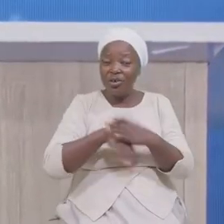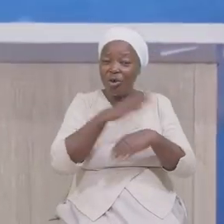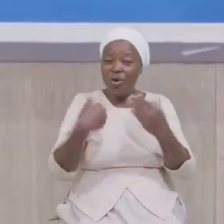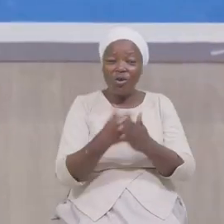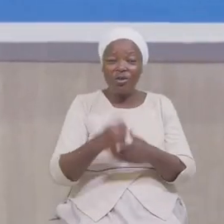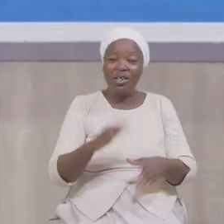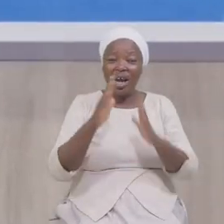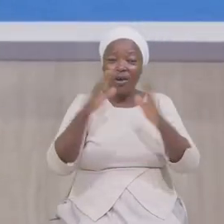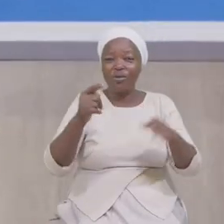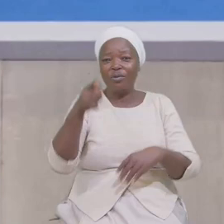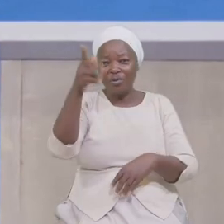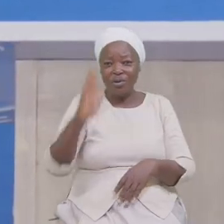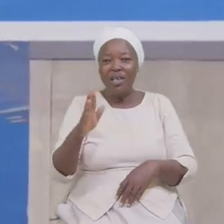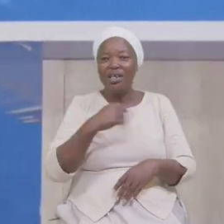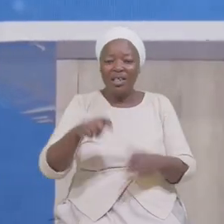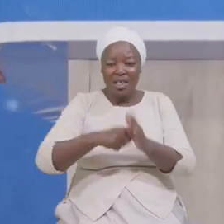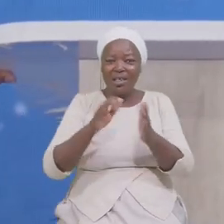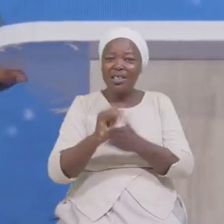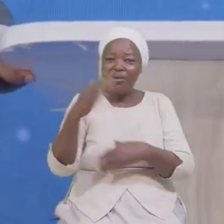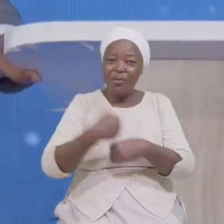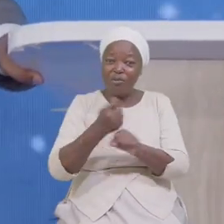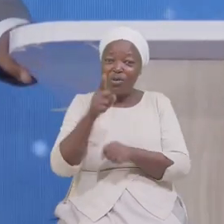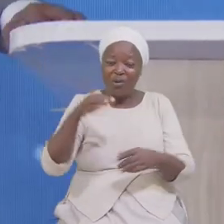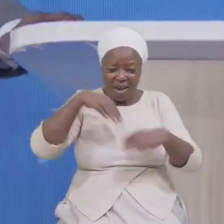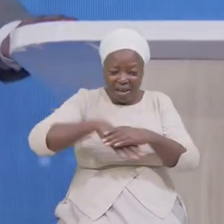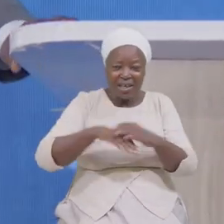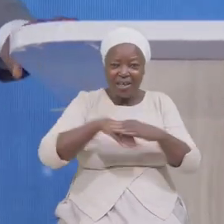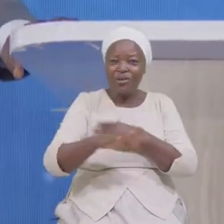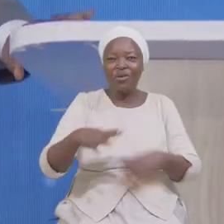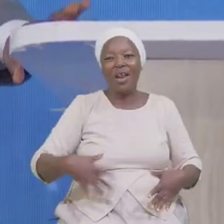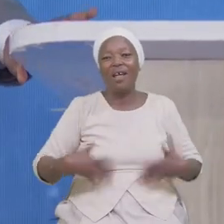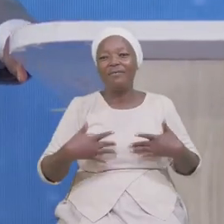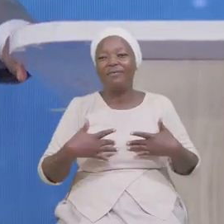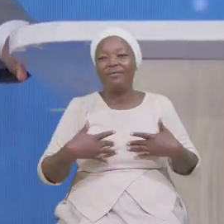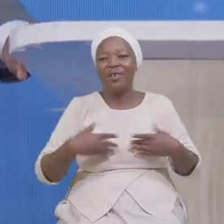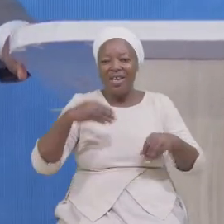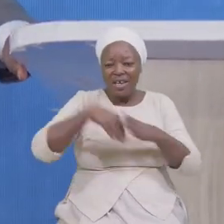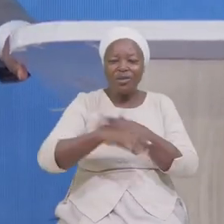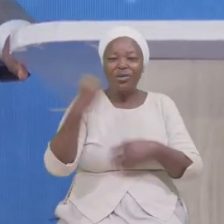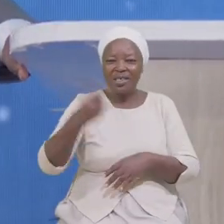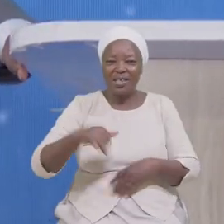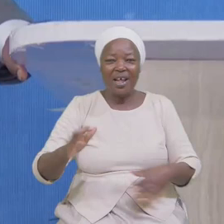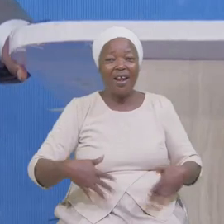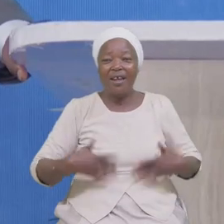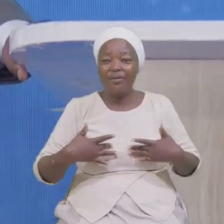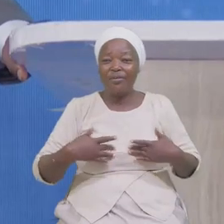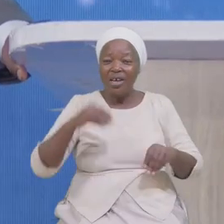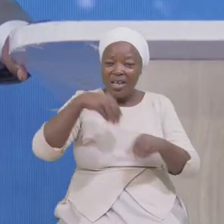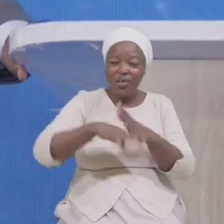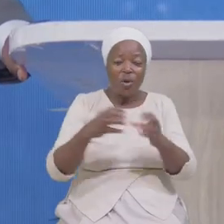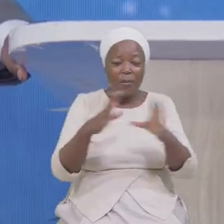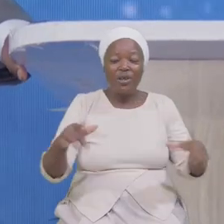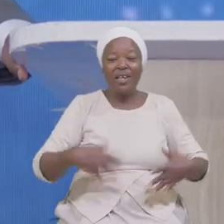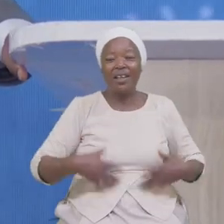God, the key that will make you enter into life, into eternal life, into abundant